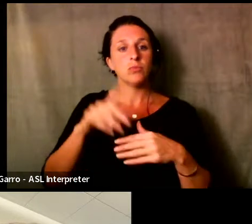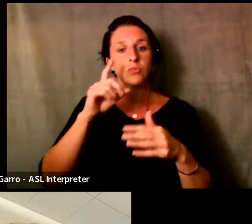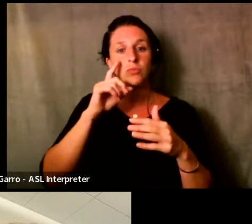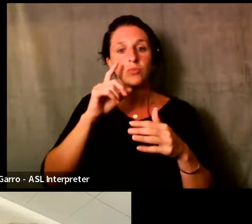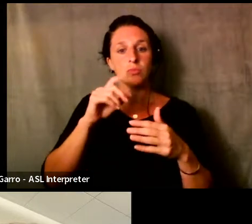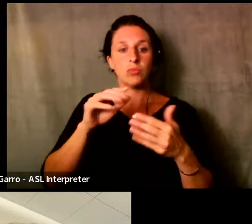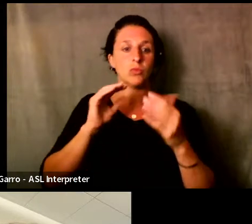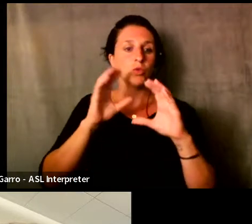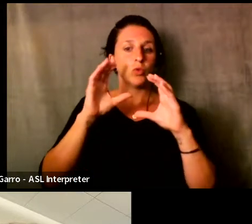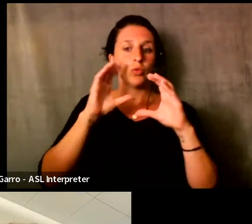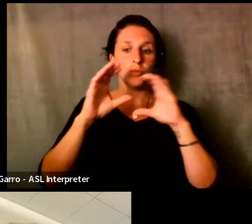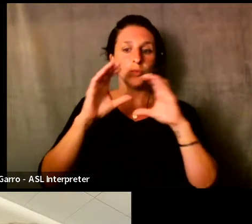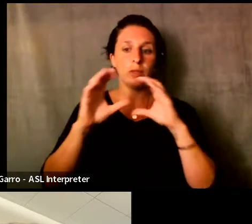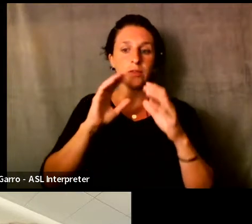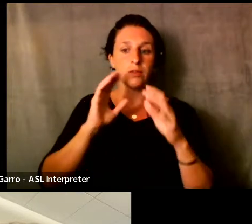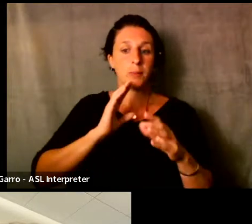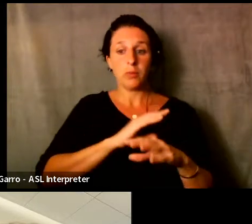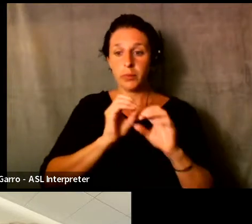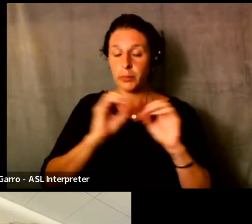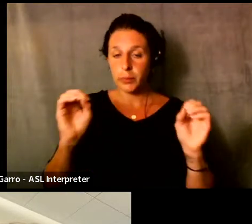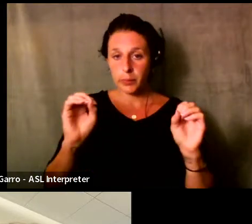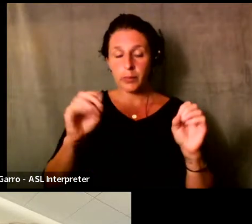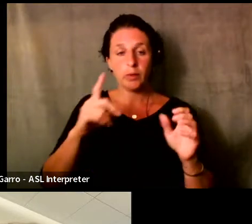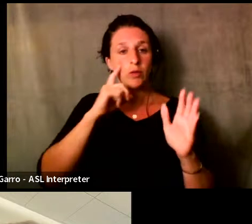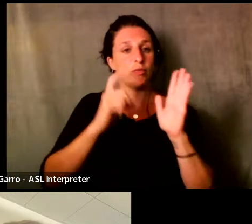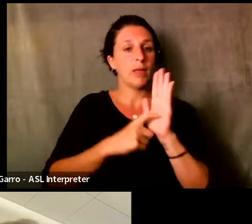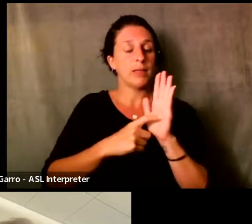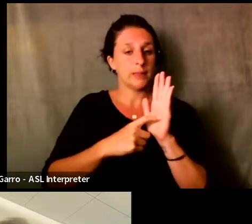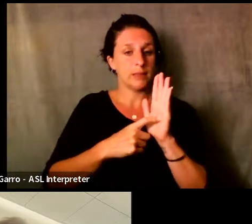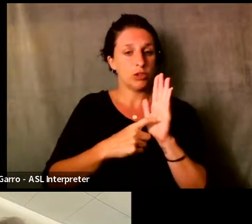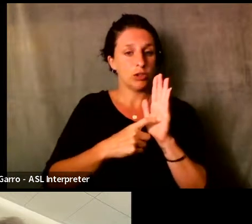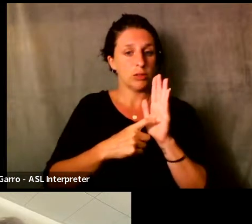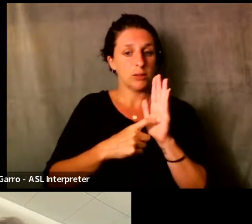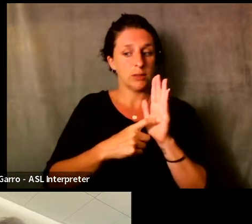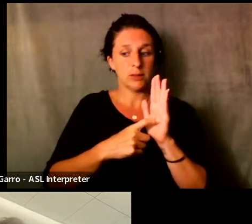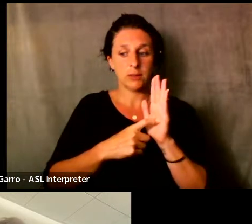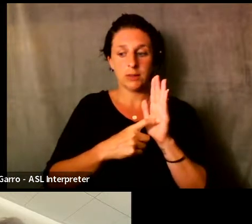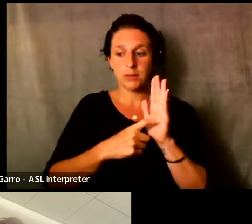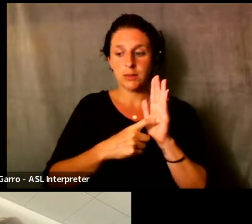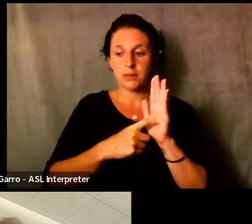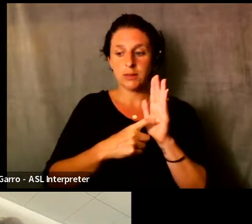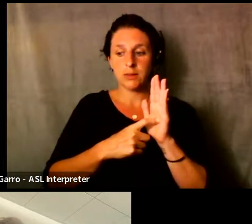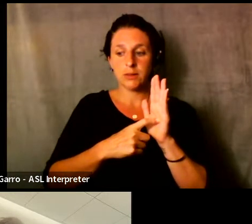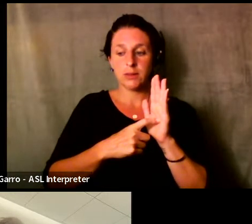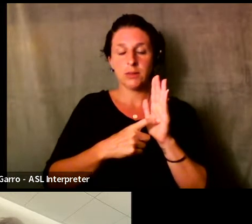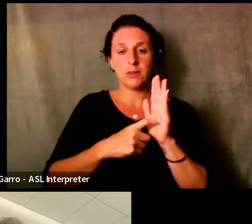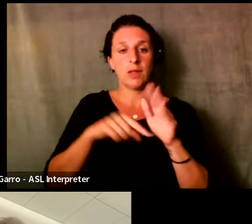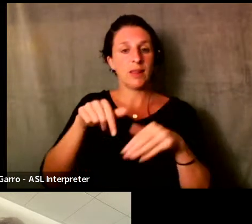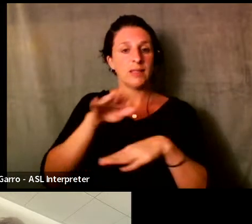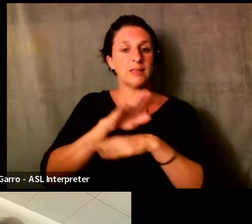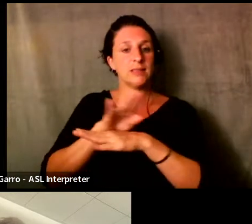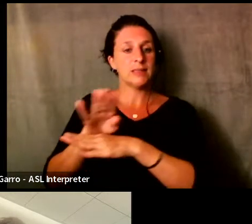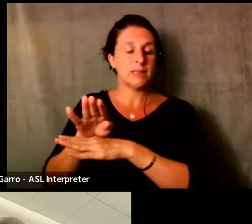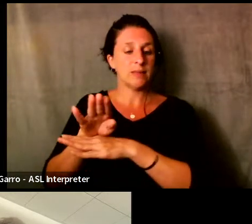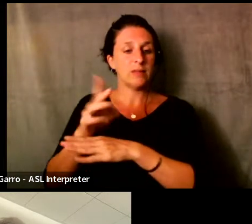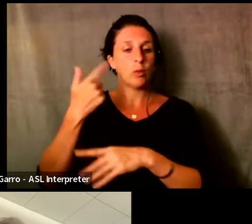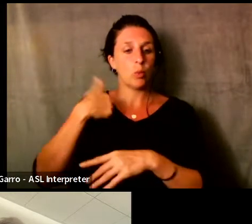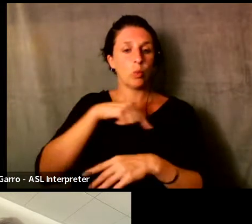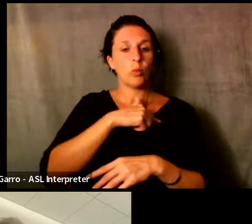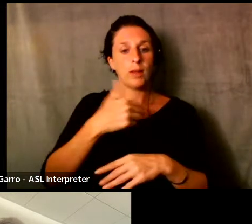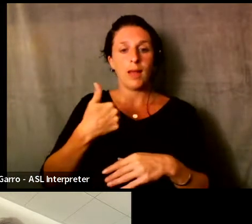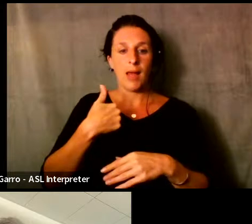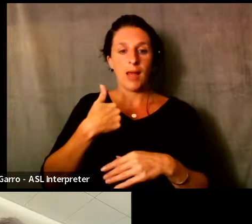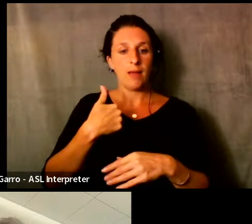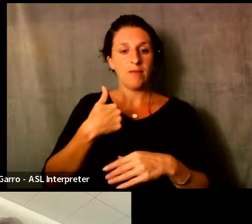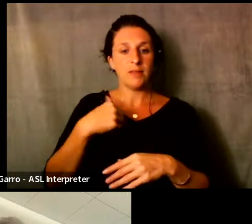communications to the board. There are none. None. And recognitions. So this evening, we have the